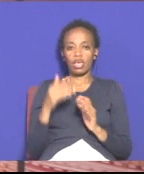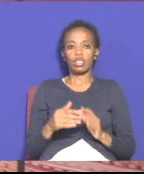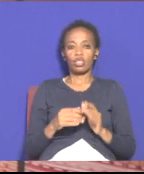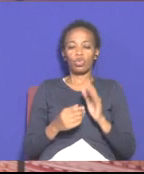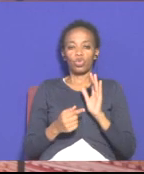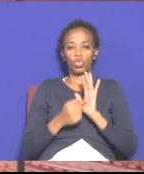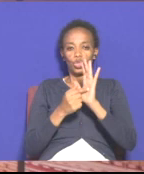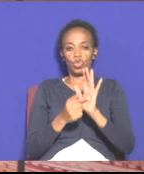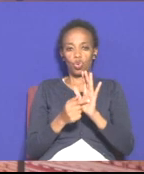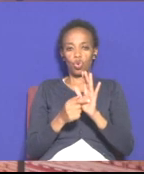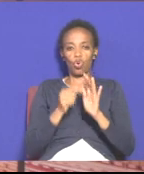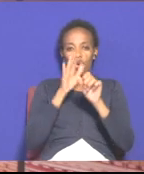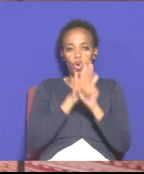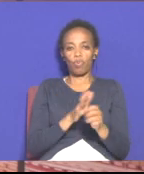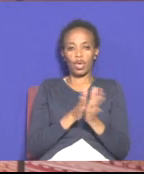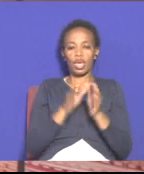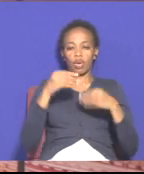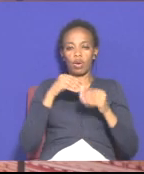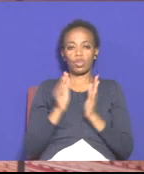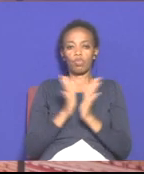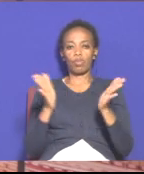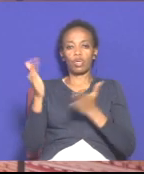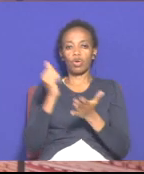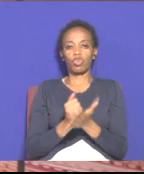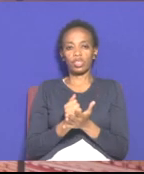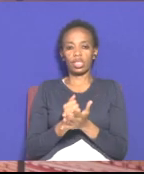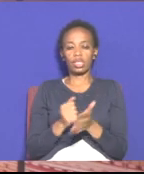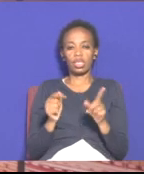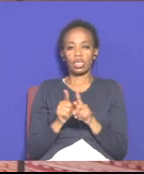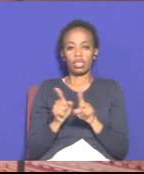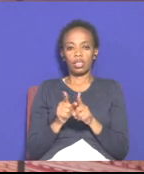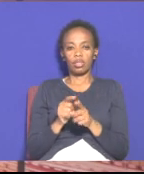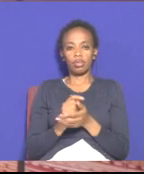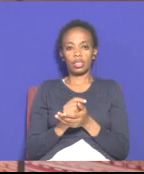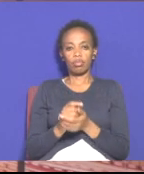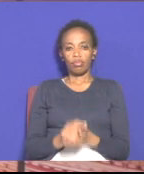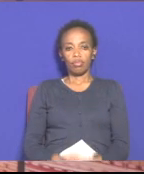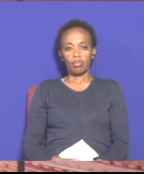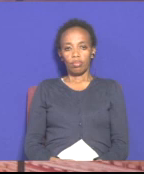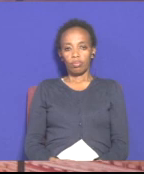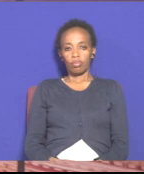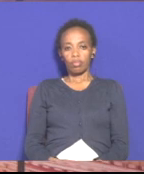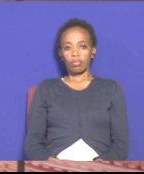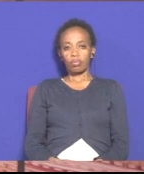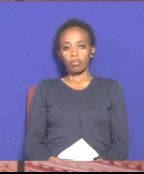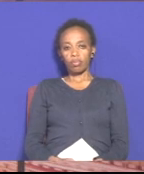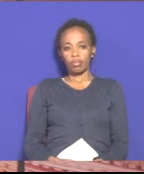expose impunity and corruption in public offices. Here is Joy Gatwiri with that report.